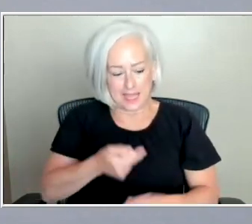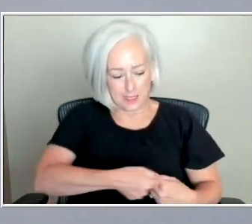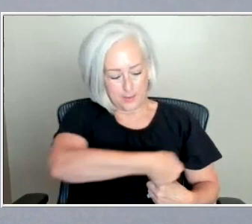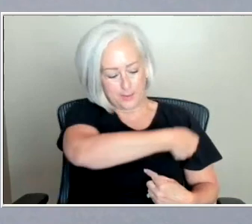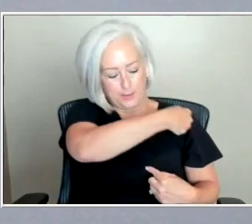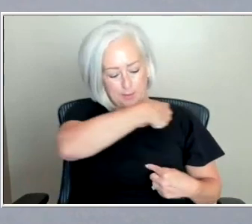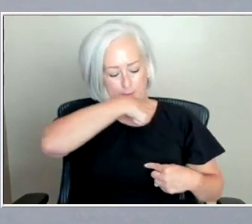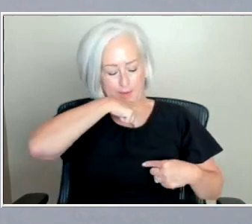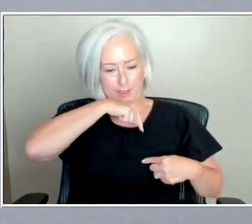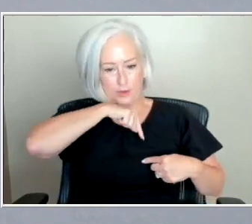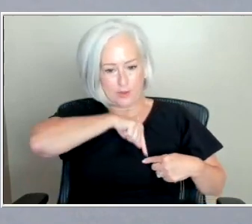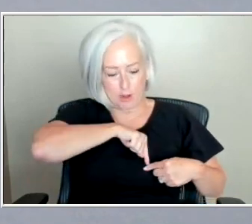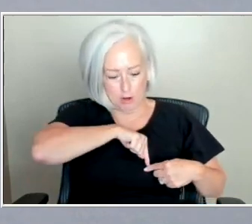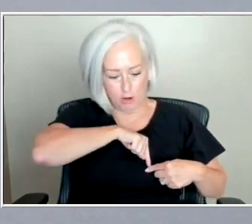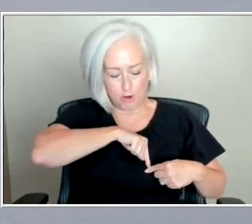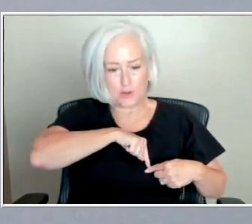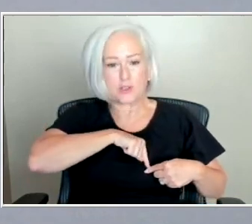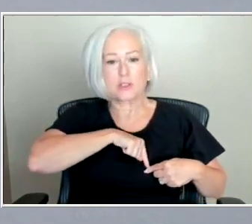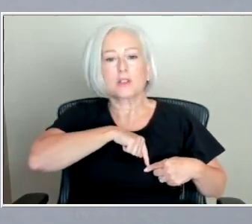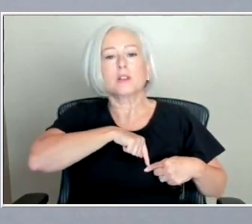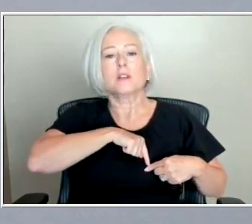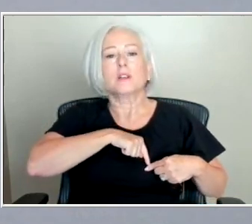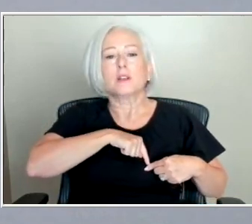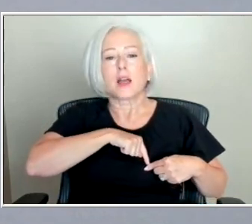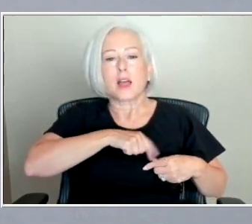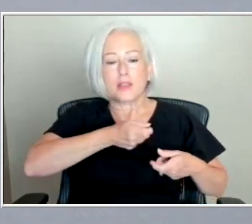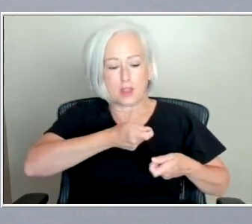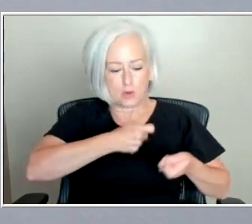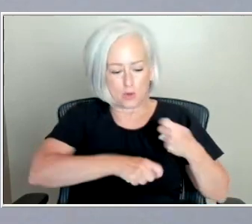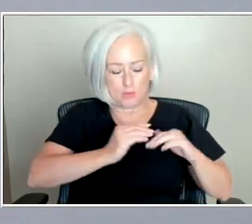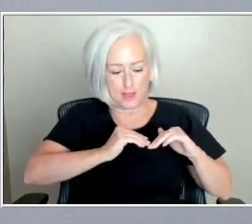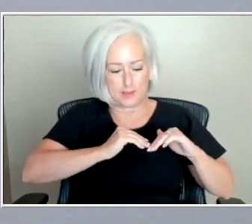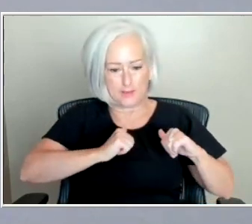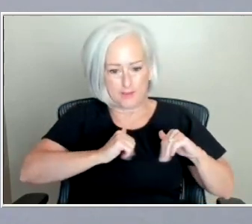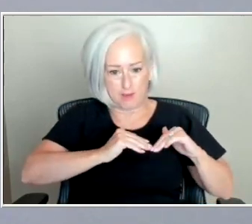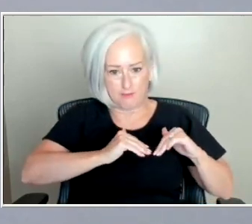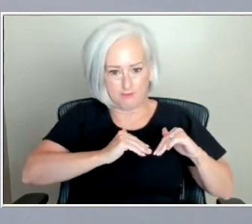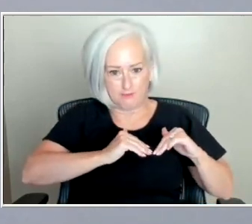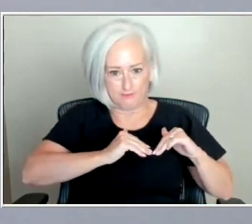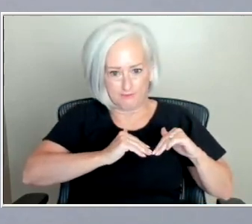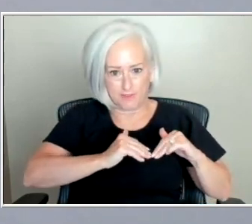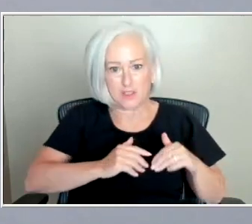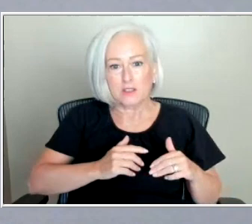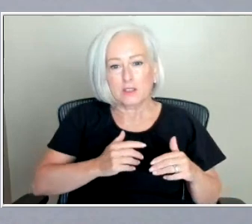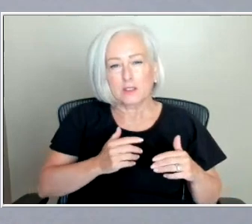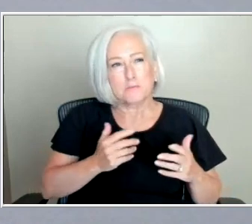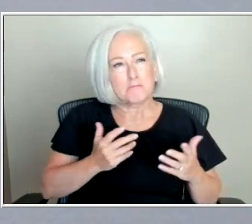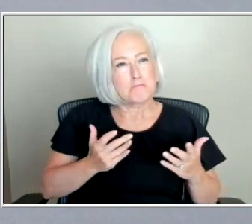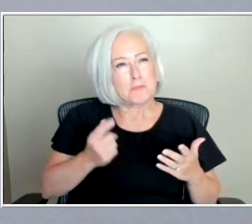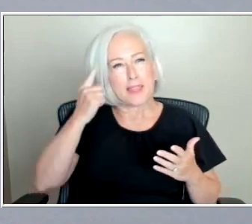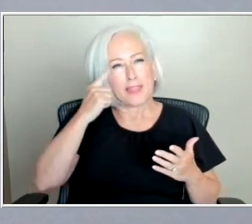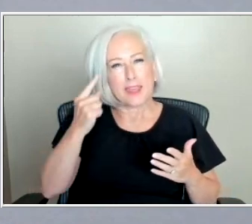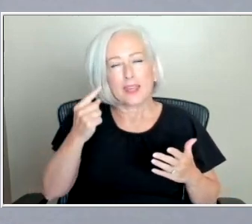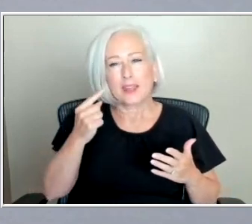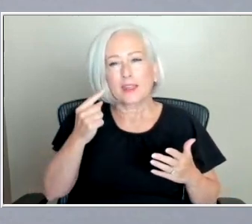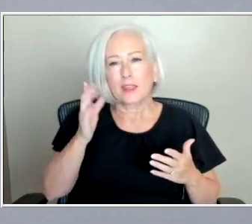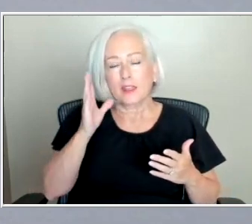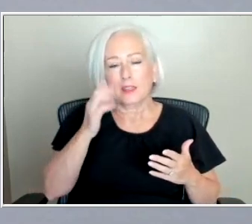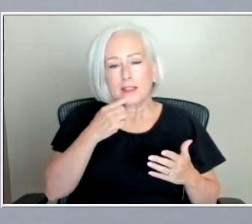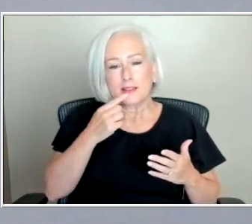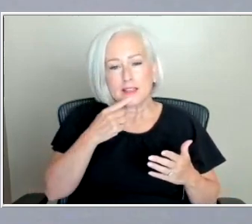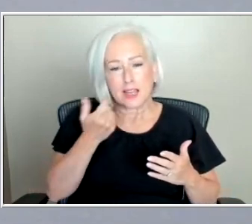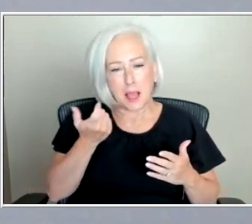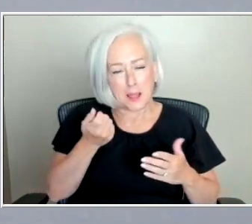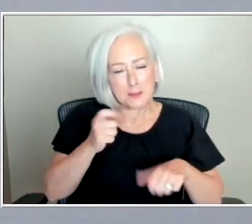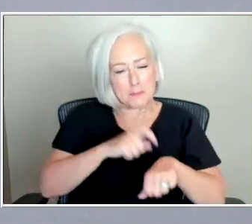way. And that they did say that it would take a while, or take a little bit, for me to recover and